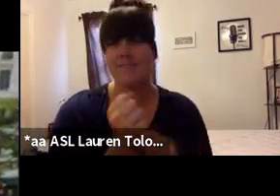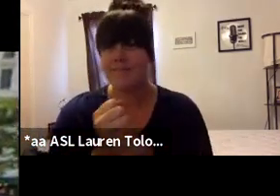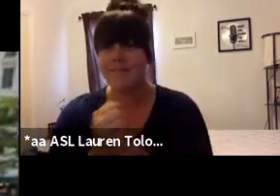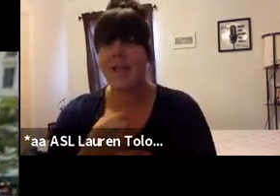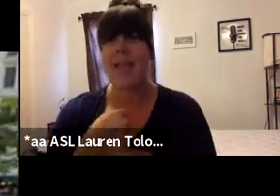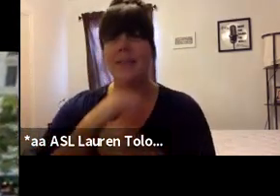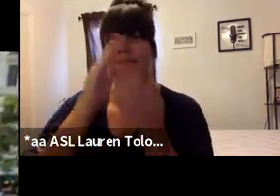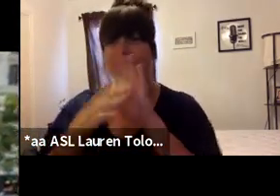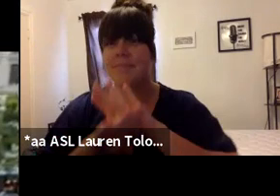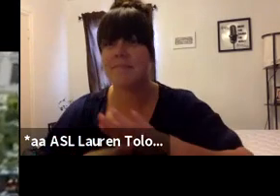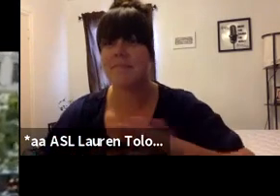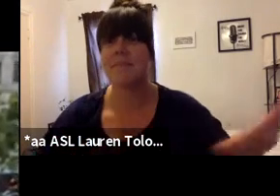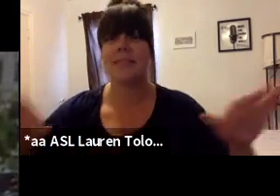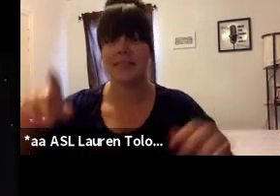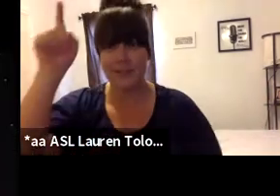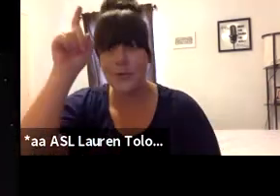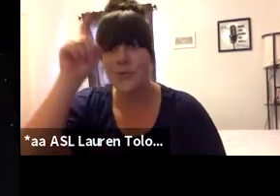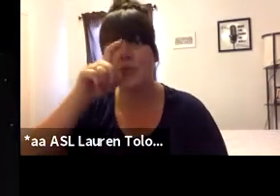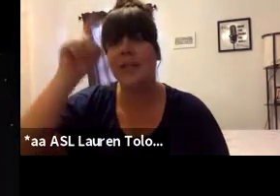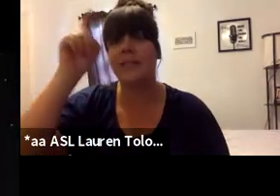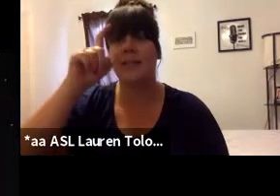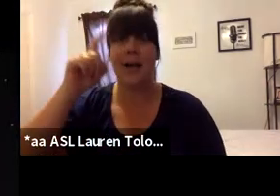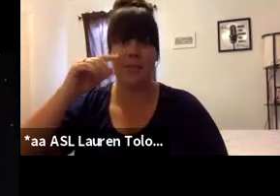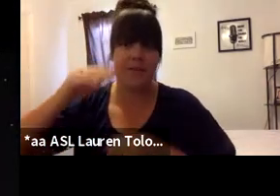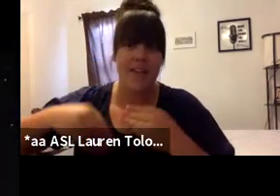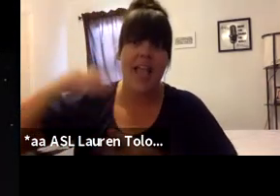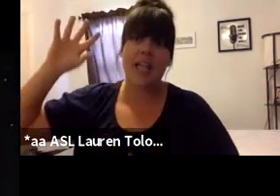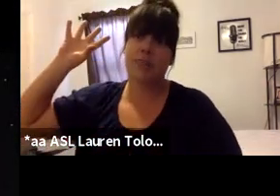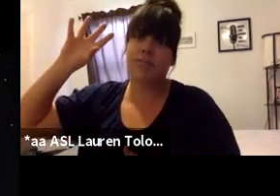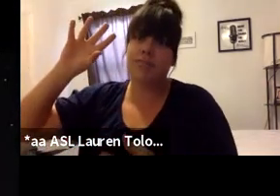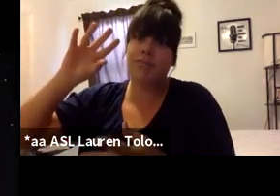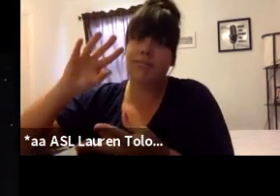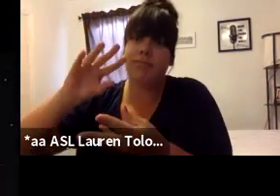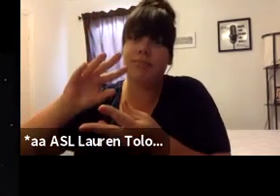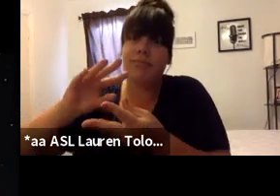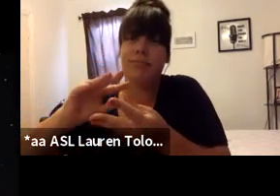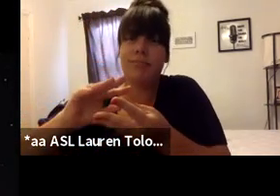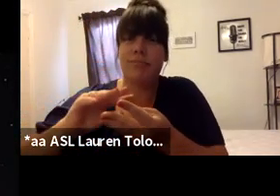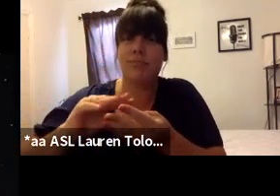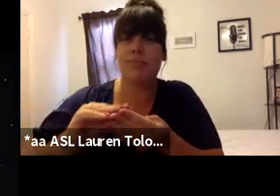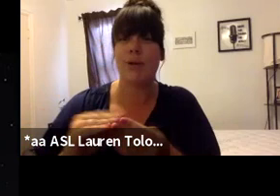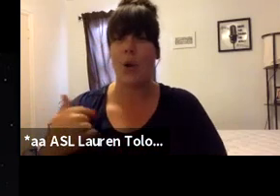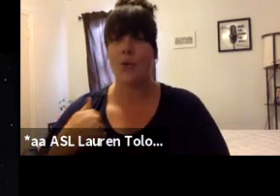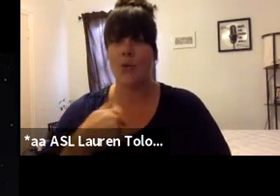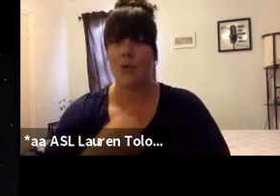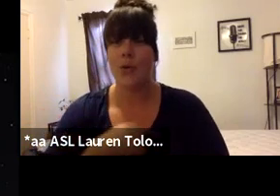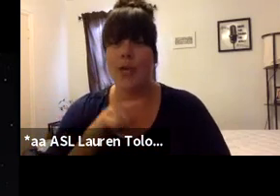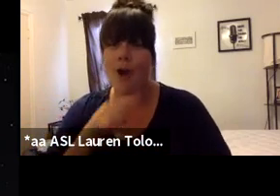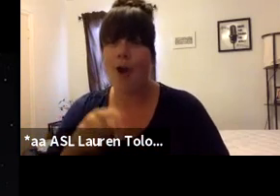the wisdom of ages. We are our grandmother's